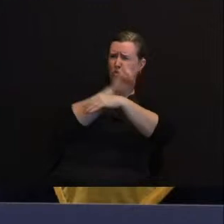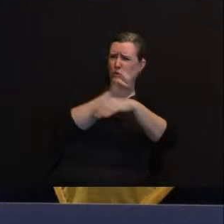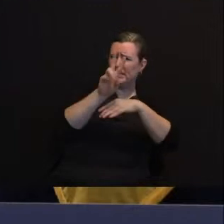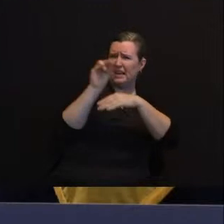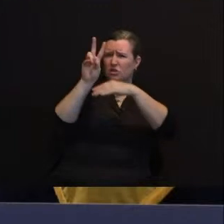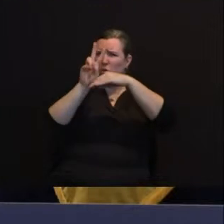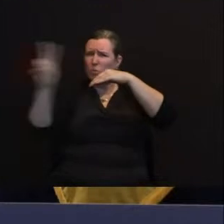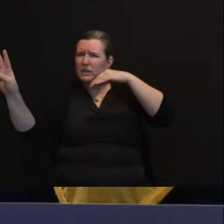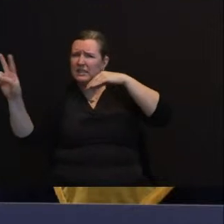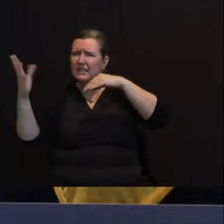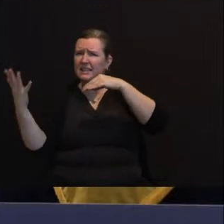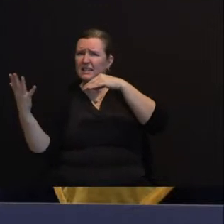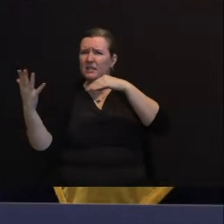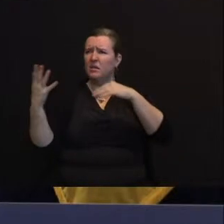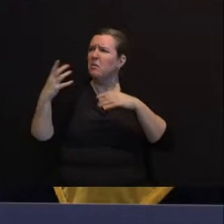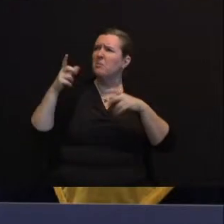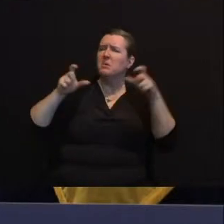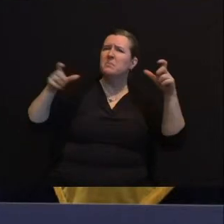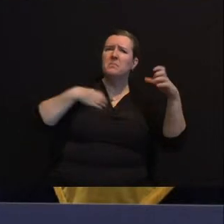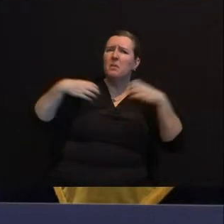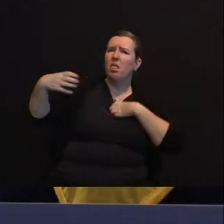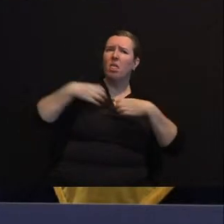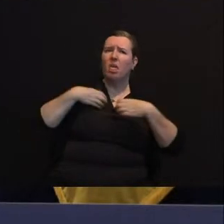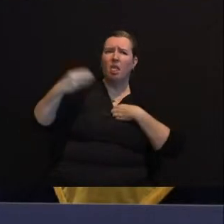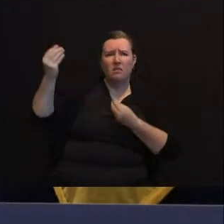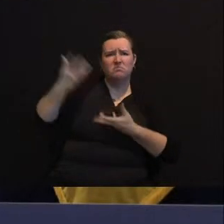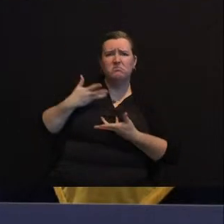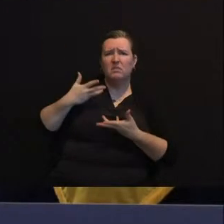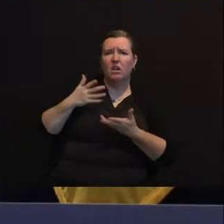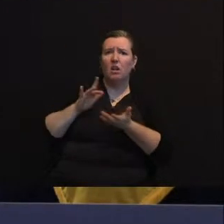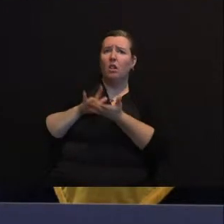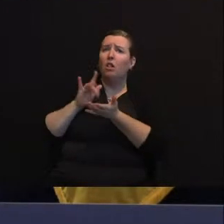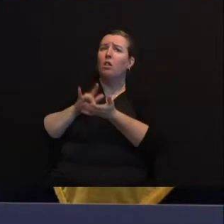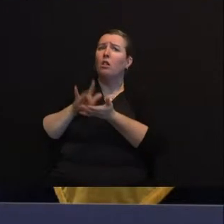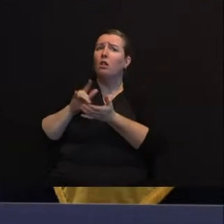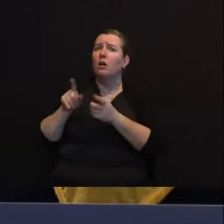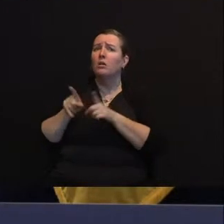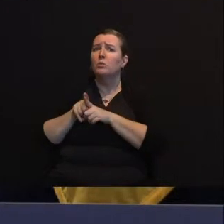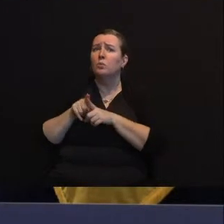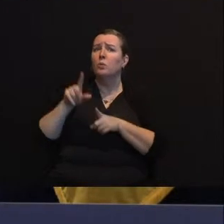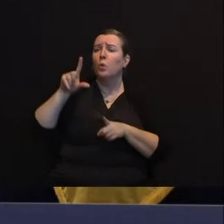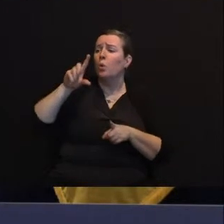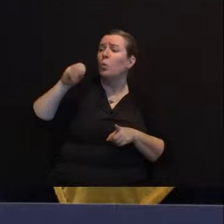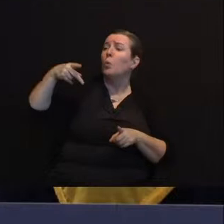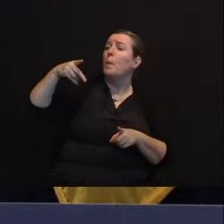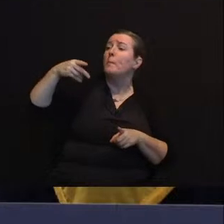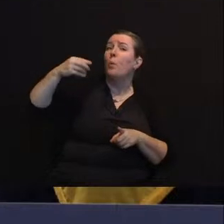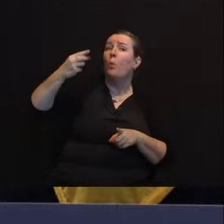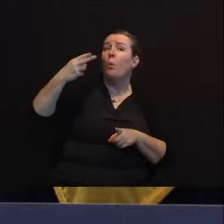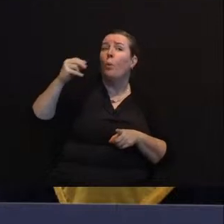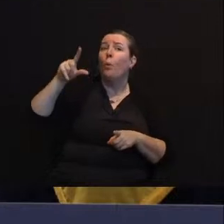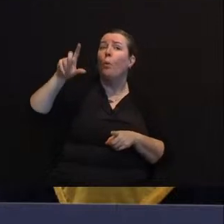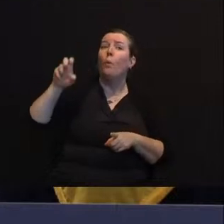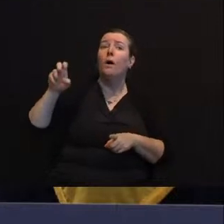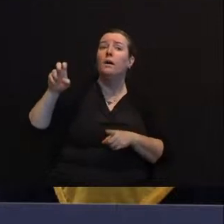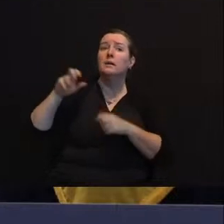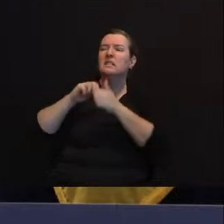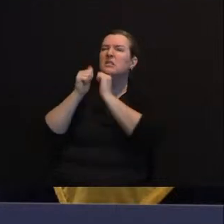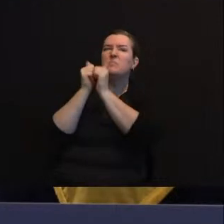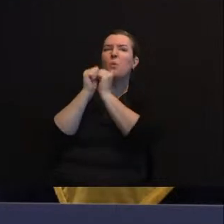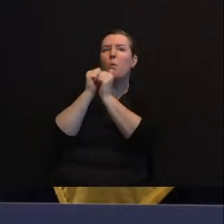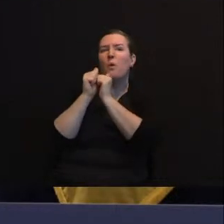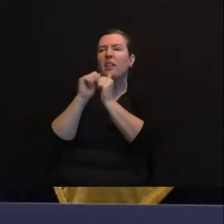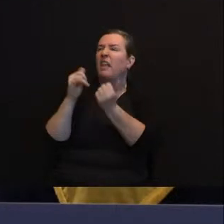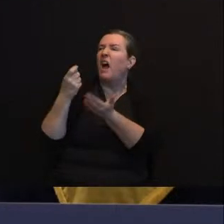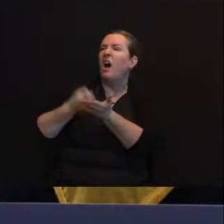of complaints about people using loopholes in your recent order banning indoor sports. They include hockey rinks